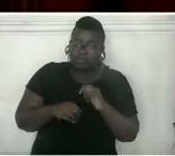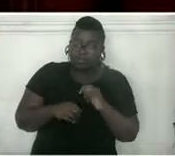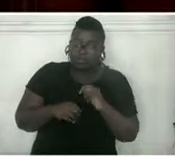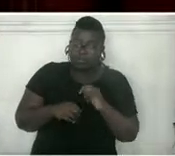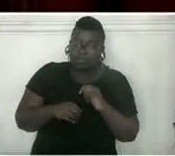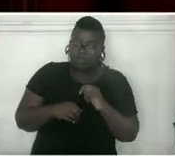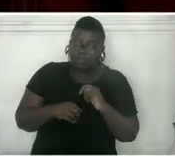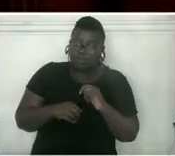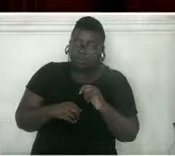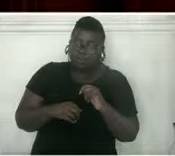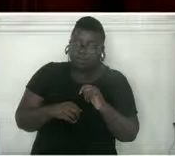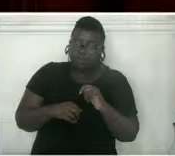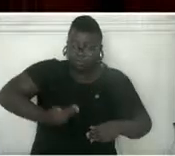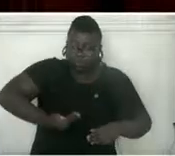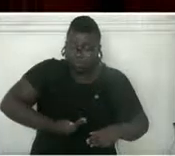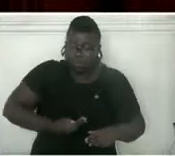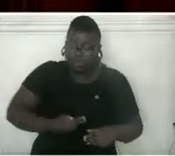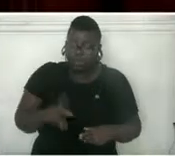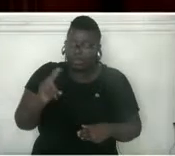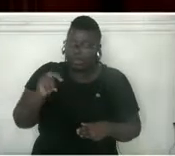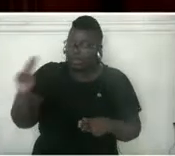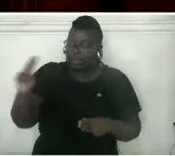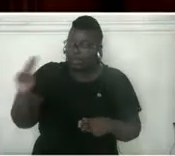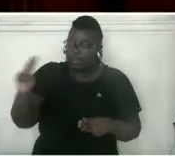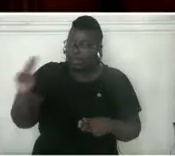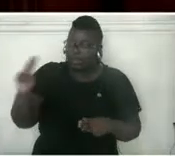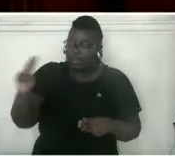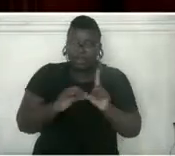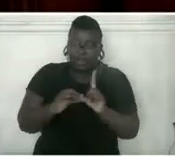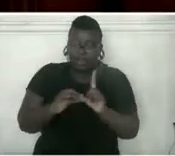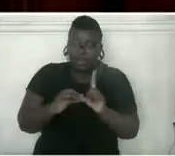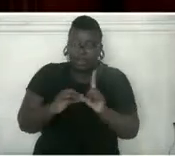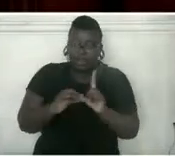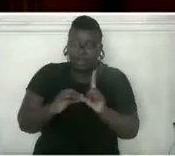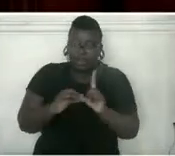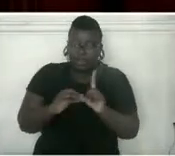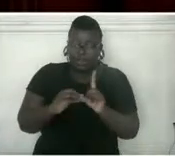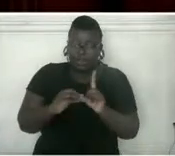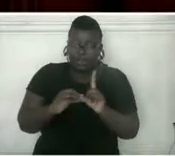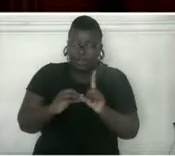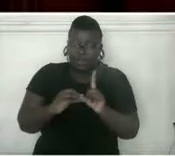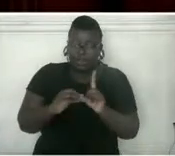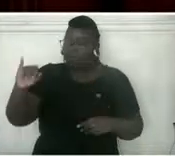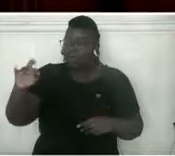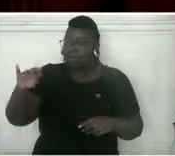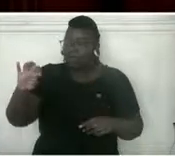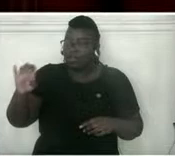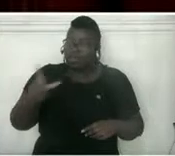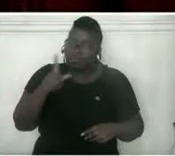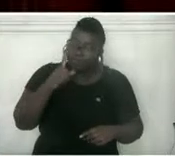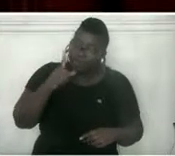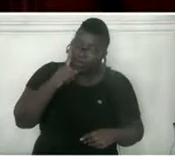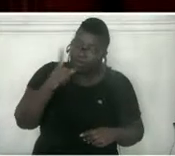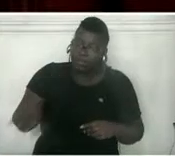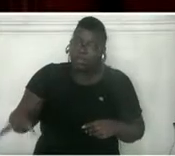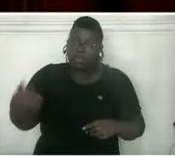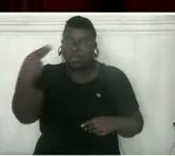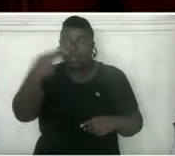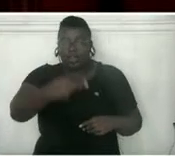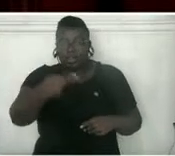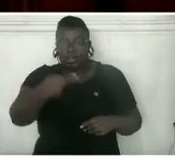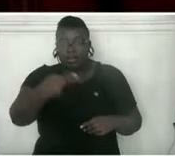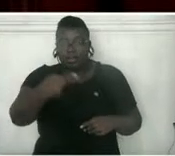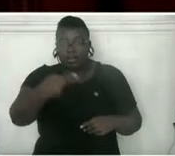Amachuba, Newcastle, Ladysmith, Moy River, Pietermaritzburg, Hammersdale,